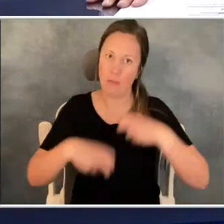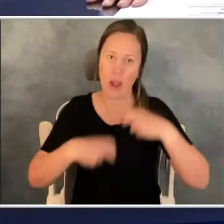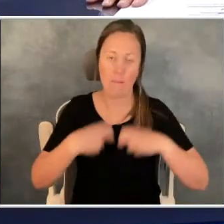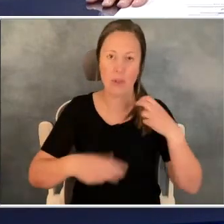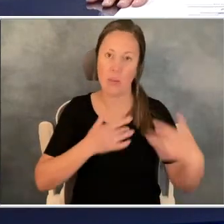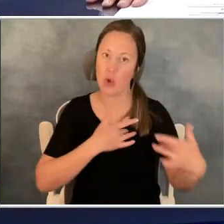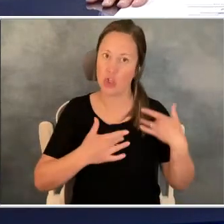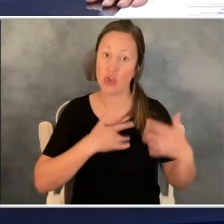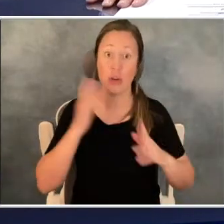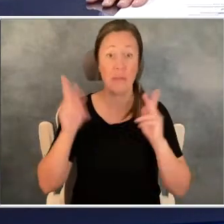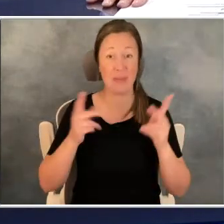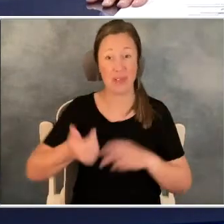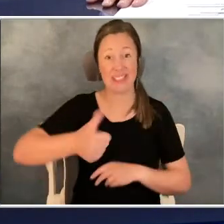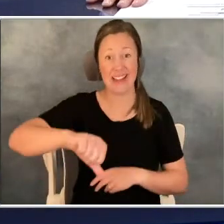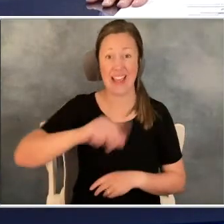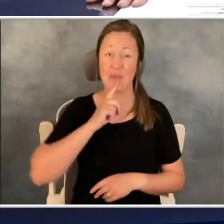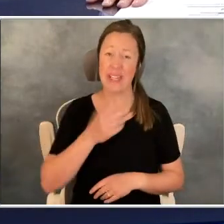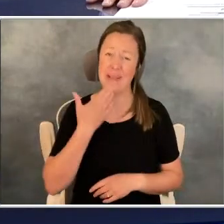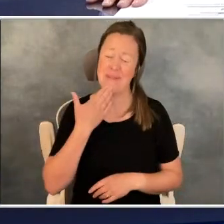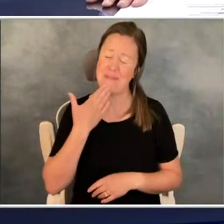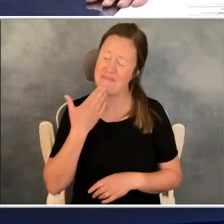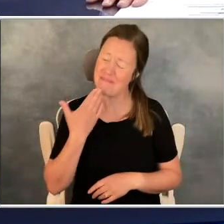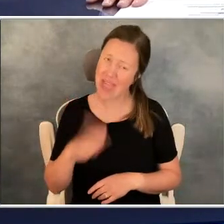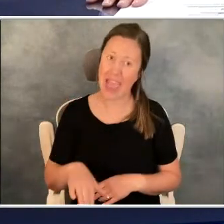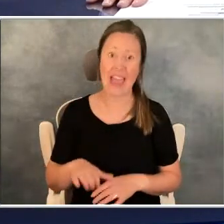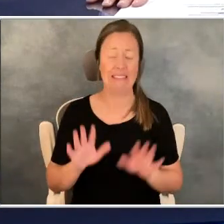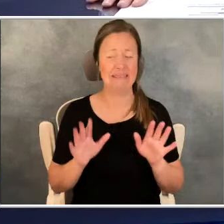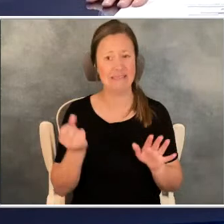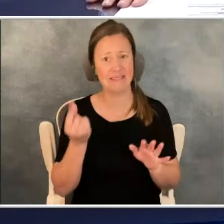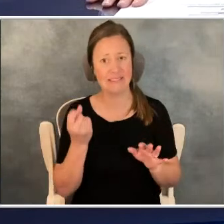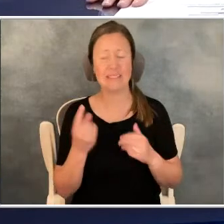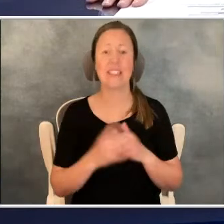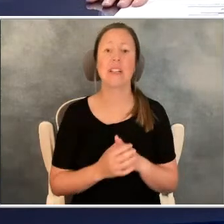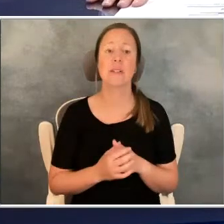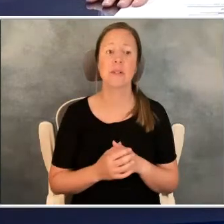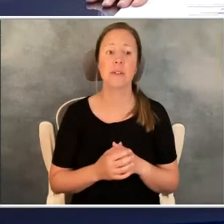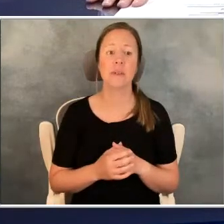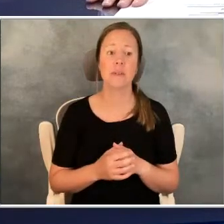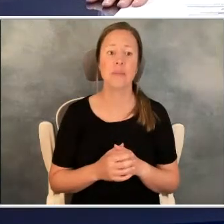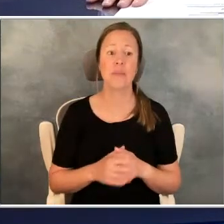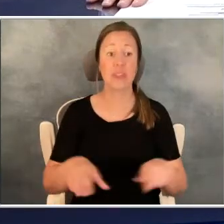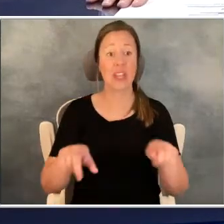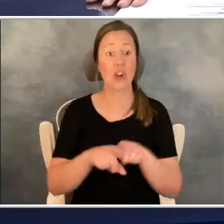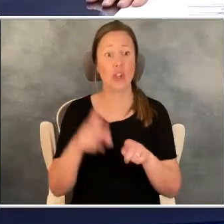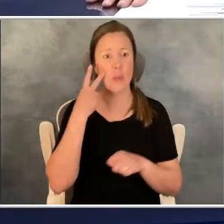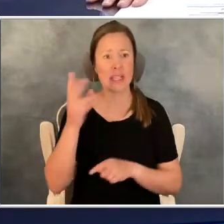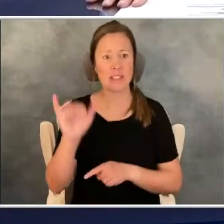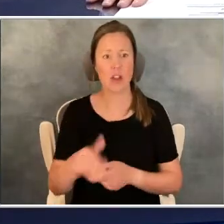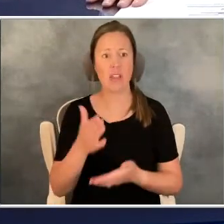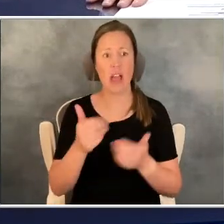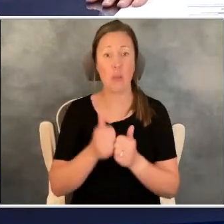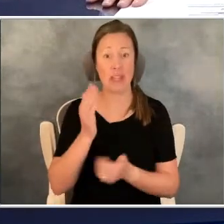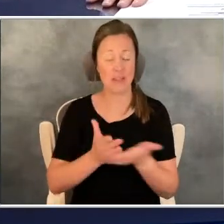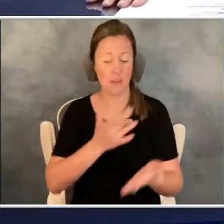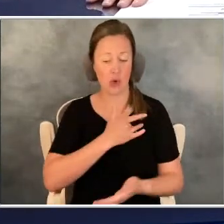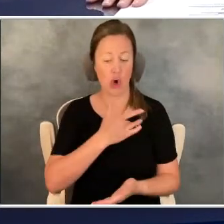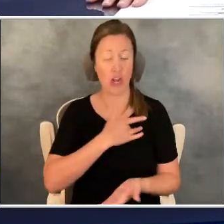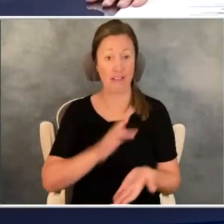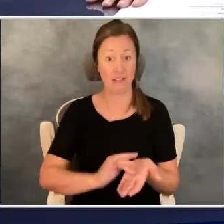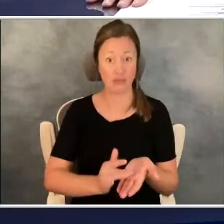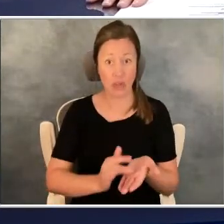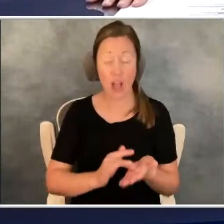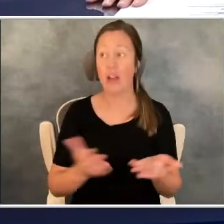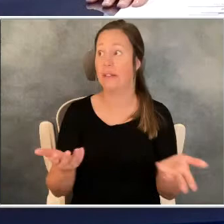That's a really bad outcome. And also thinking about it, we saw that with some cardiac drugs. Dobutamine was in short supply. That's right. We saw it in drugs we use